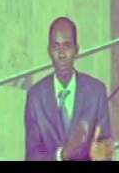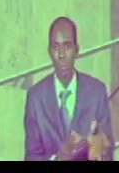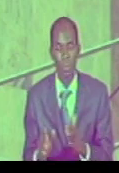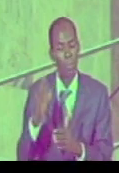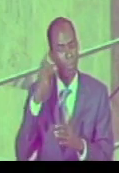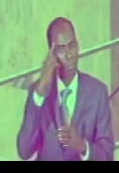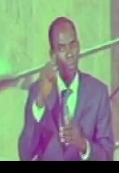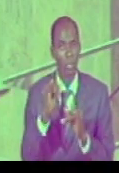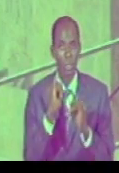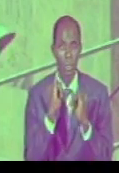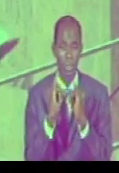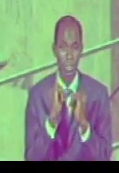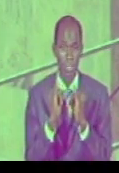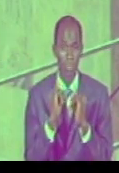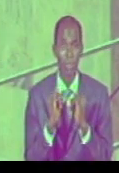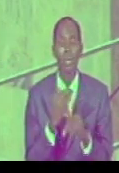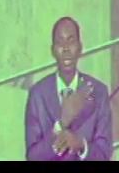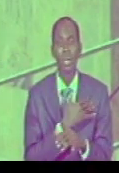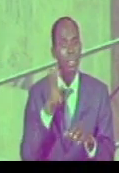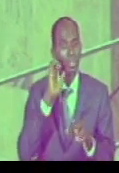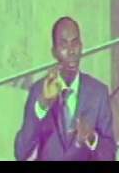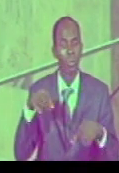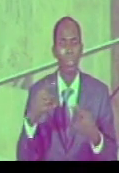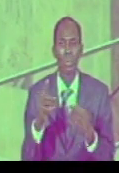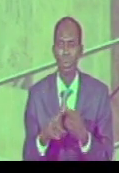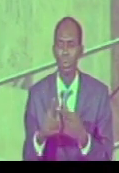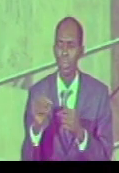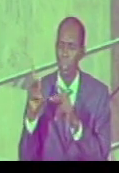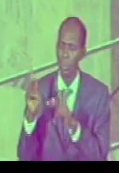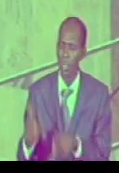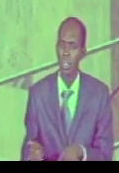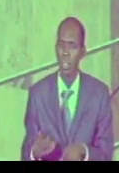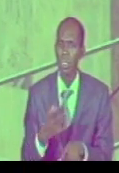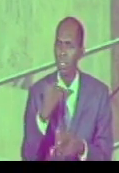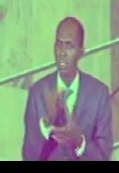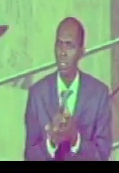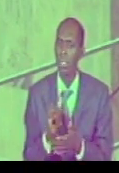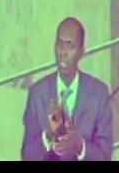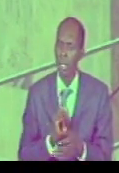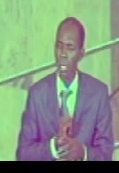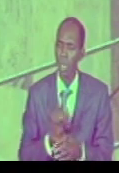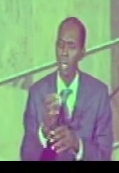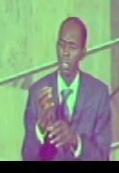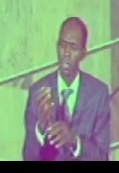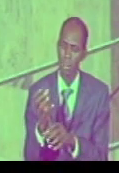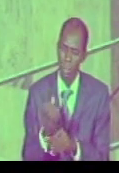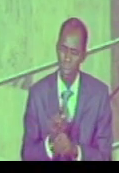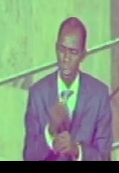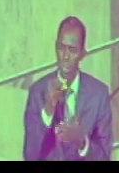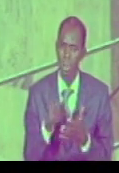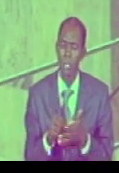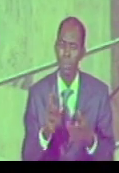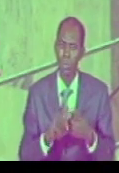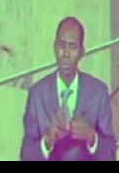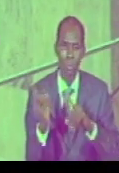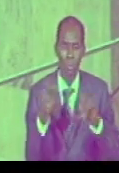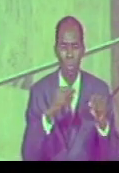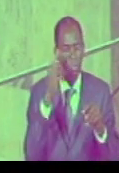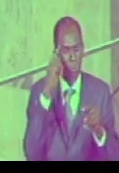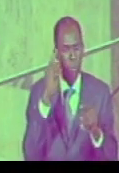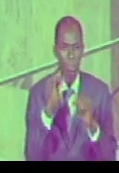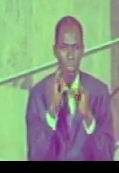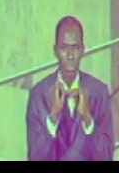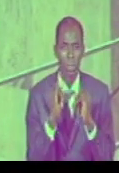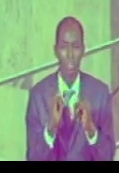Lord, I went to the coordinators and said, please, I've been given notice of interview. They gave me a chance. I attended that